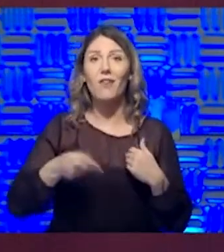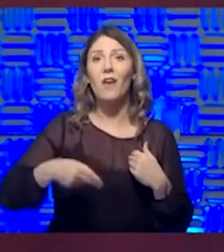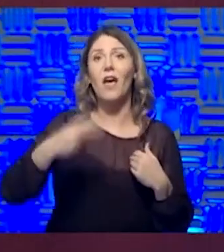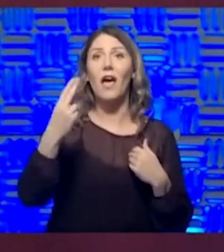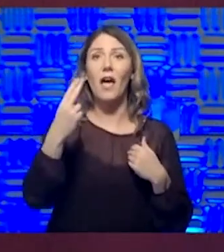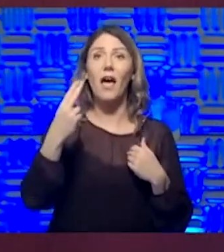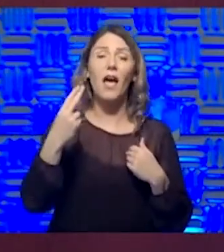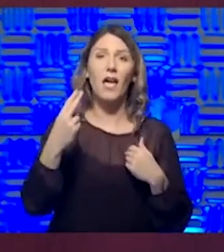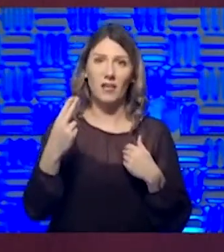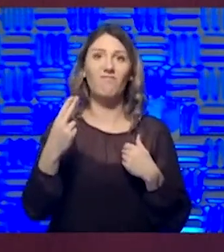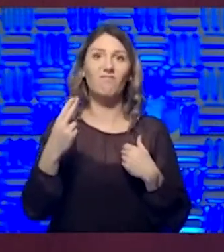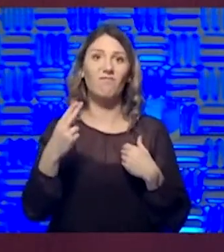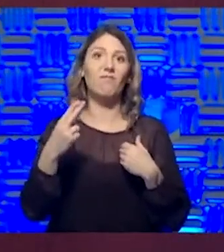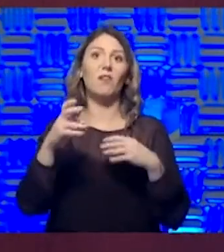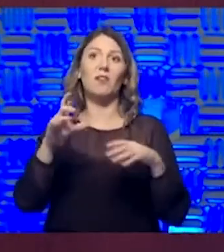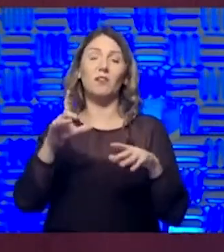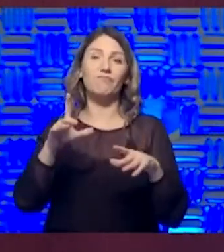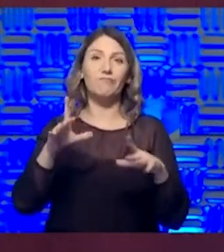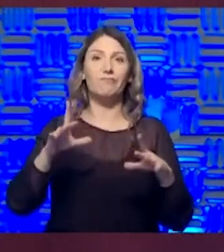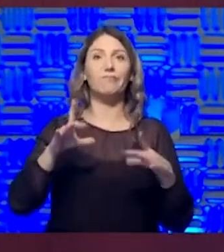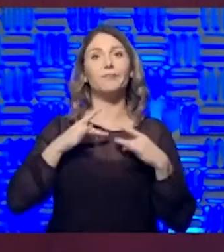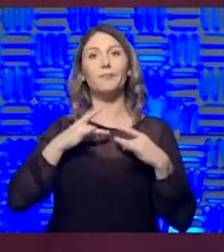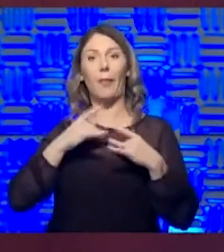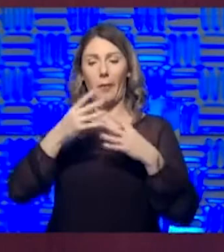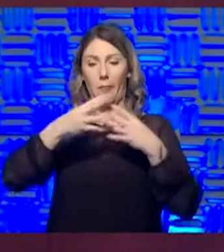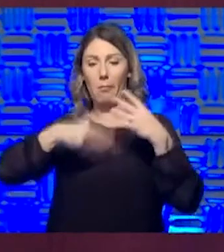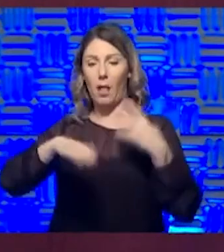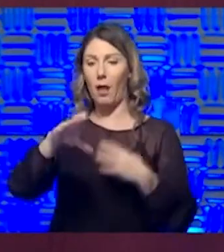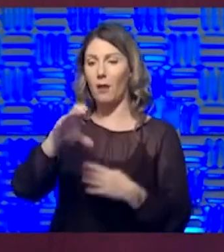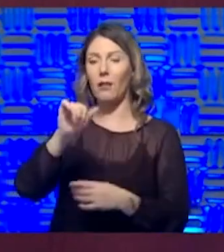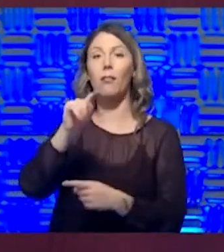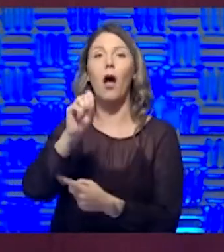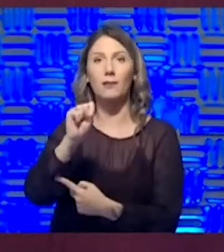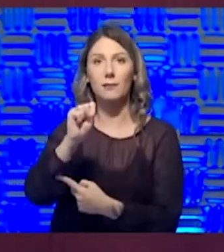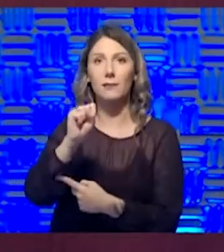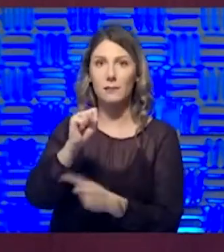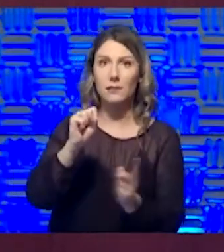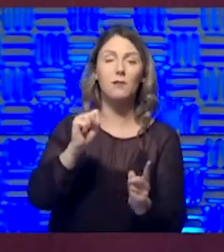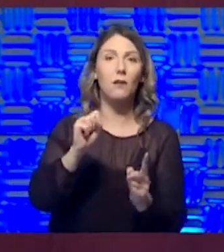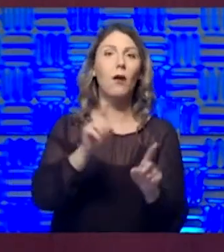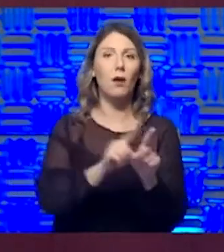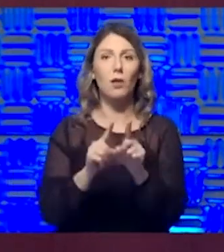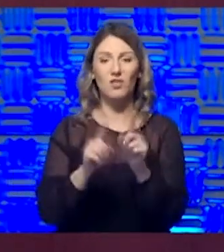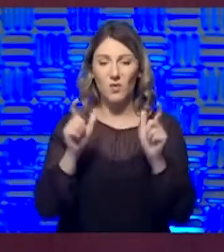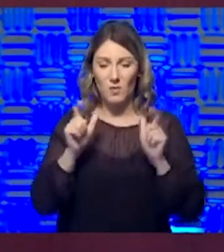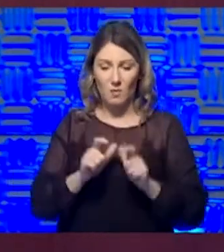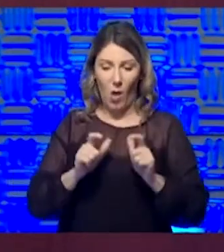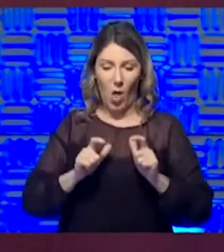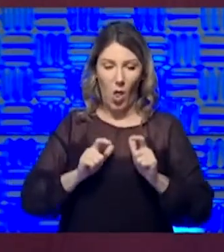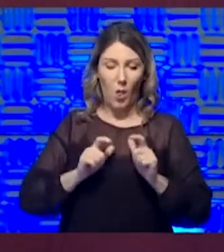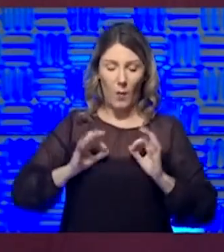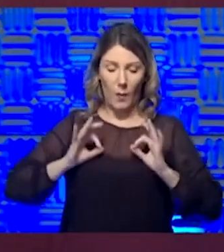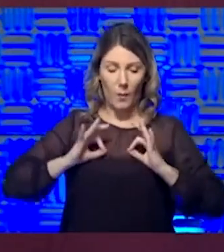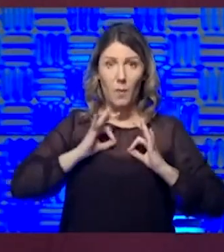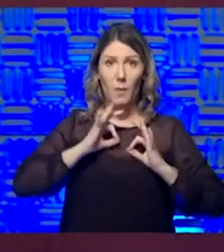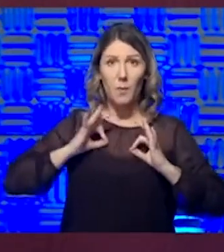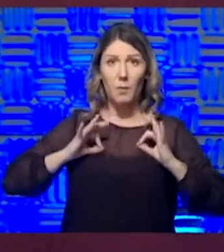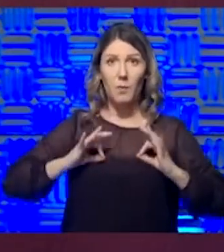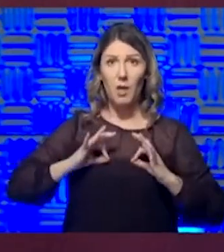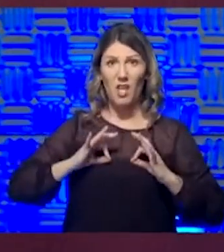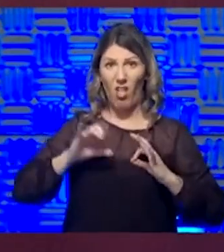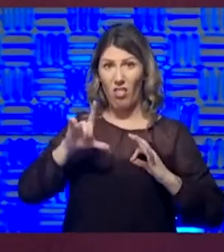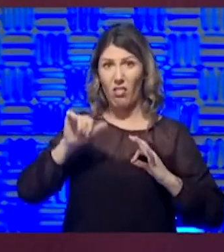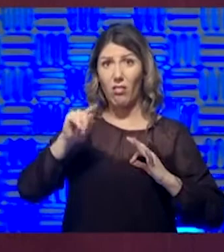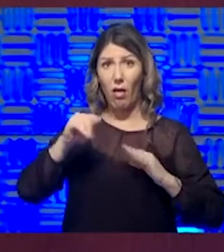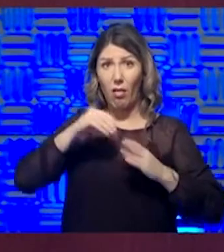propensity of blood clots, both blood clots in the legs, but also the very small blood clots in the lungs. And so now